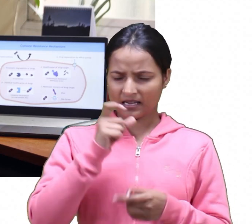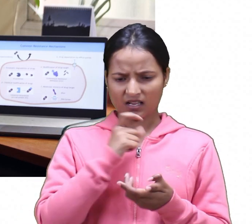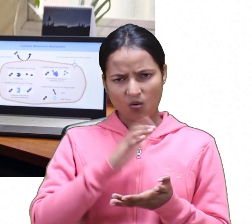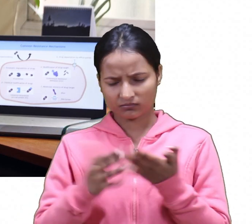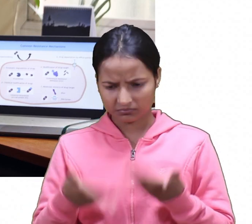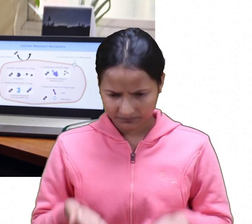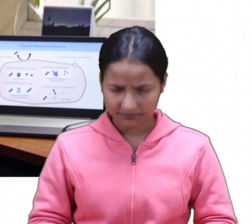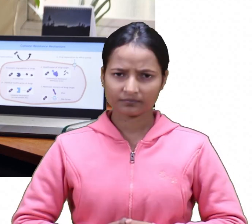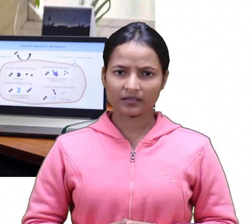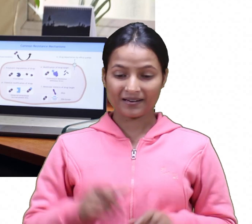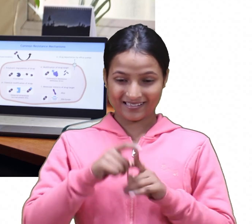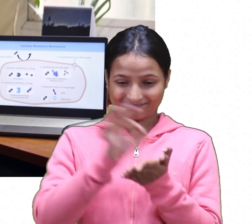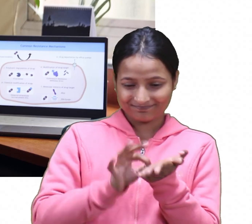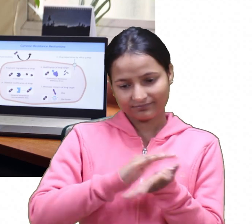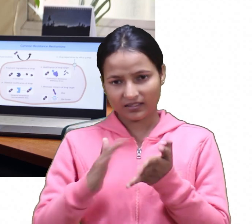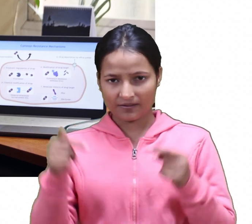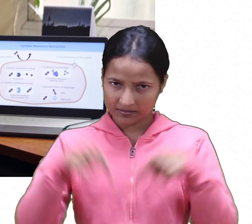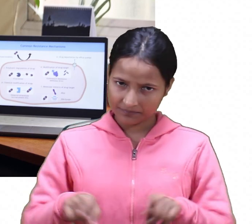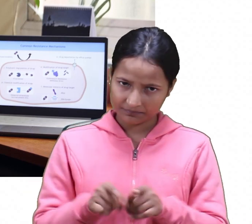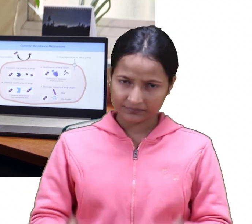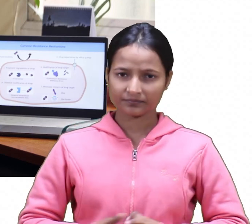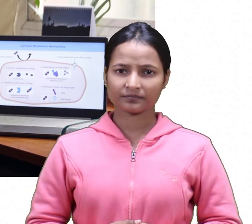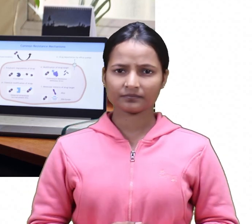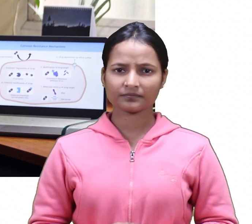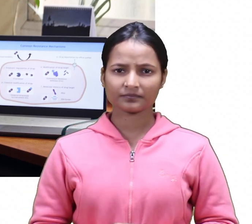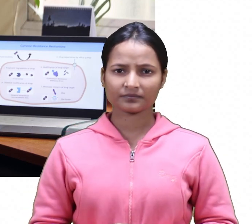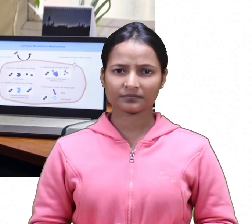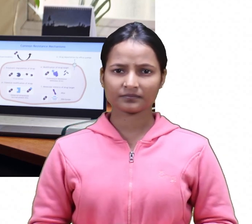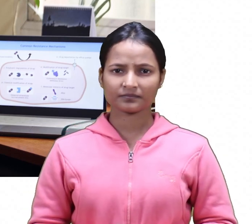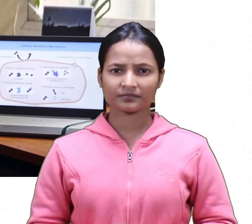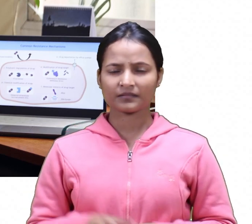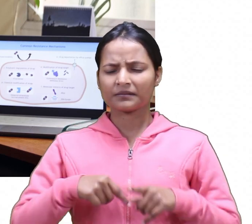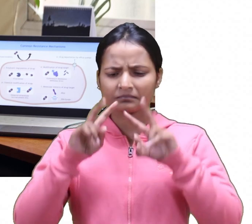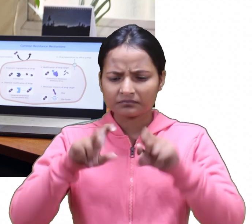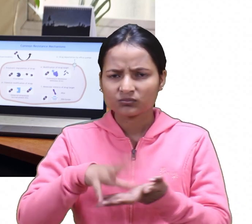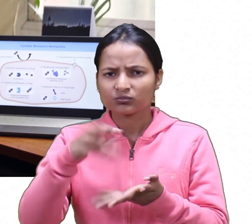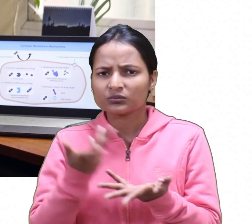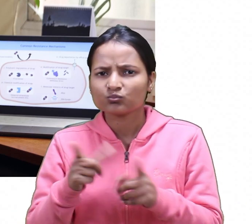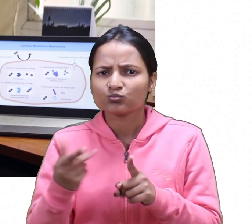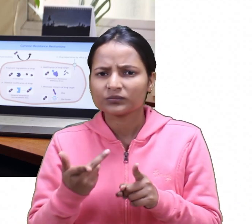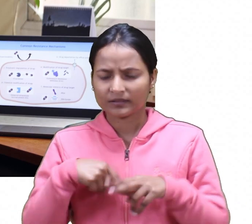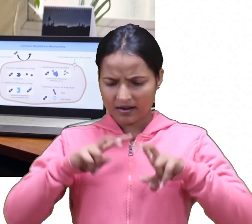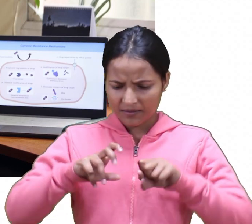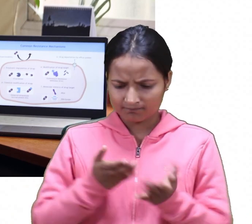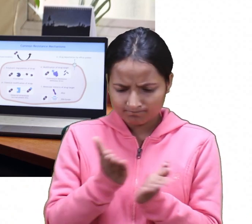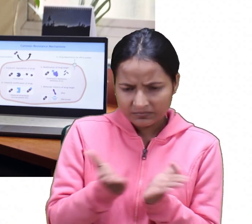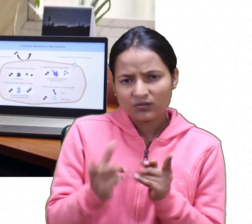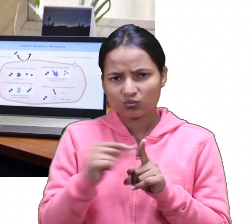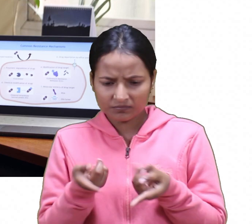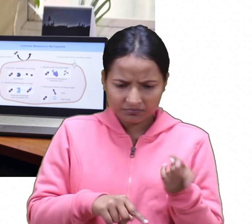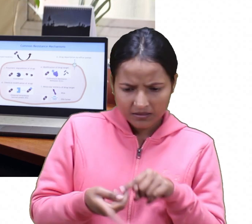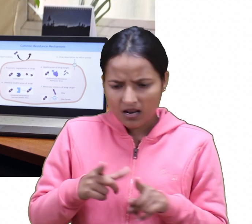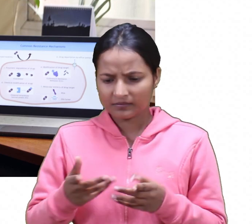as a project-based student. I investigate factors that renders the bacterium susceptible to antibiotics by employing various methods such as